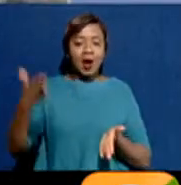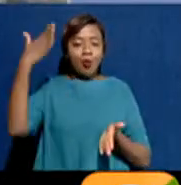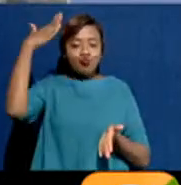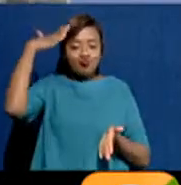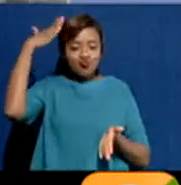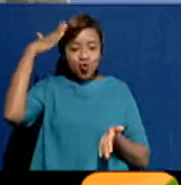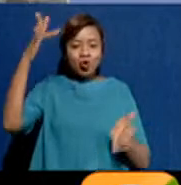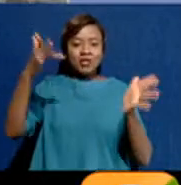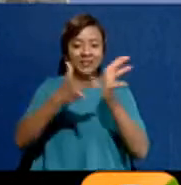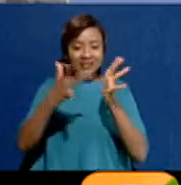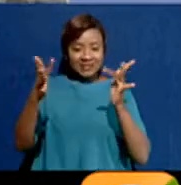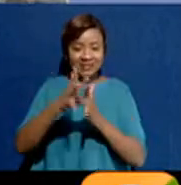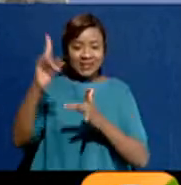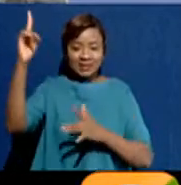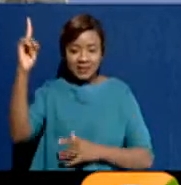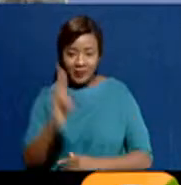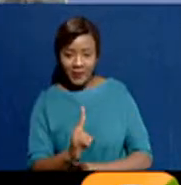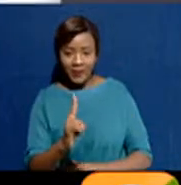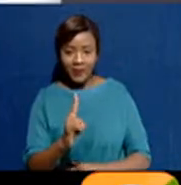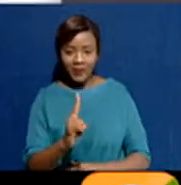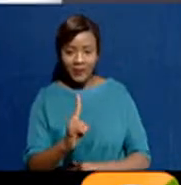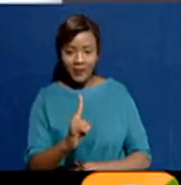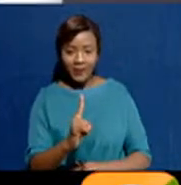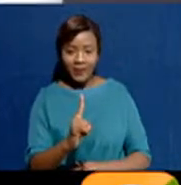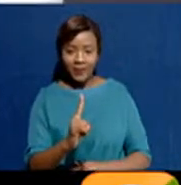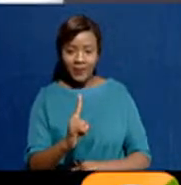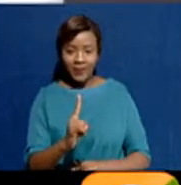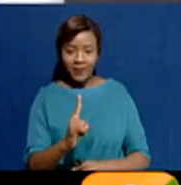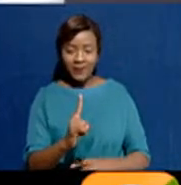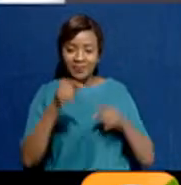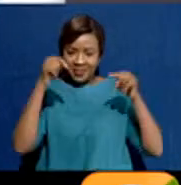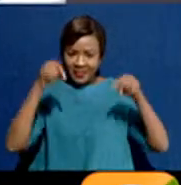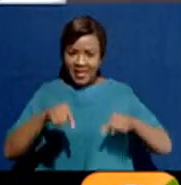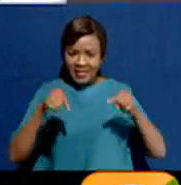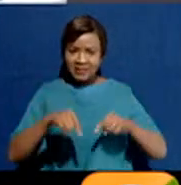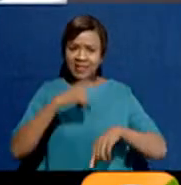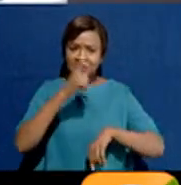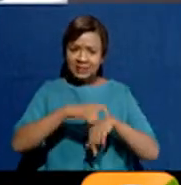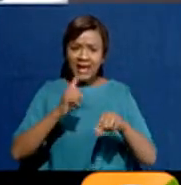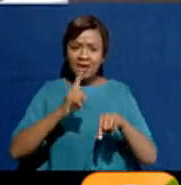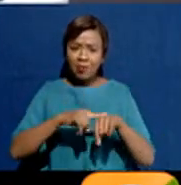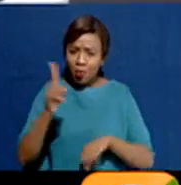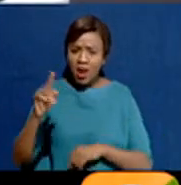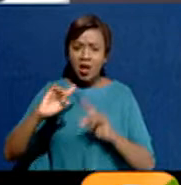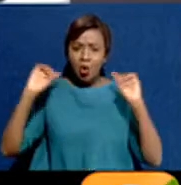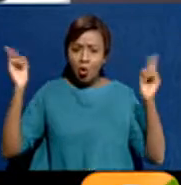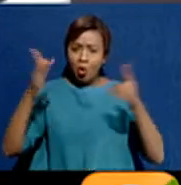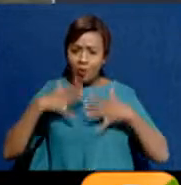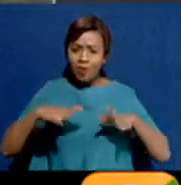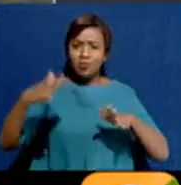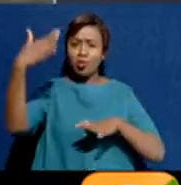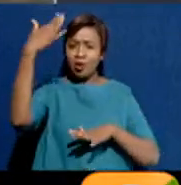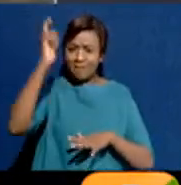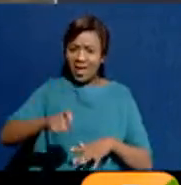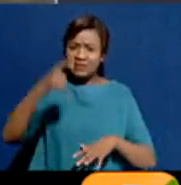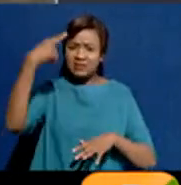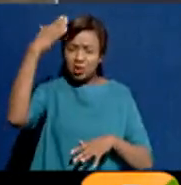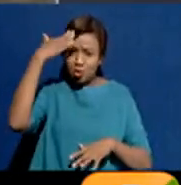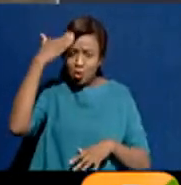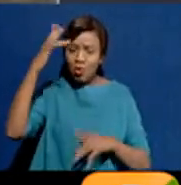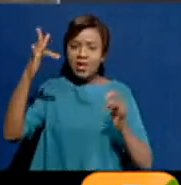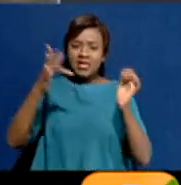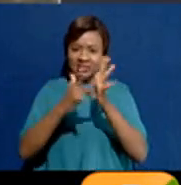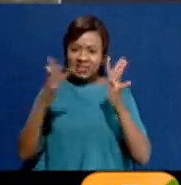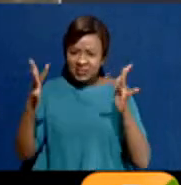that Jesus has come. This is the time when everybody should know Jesus